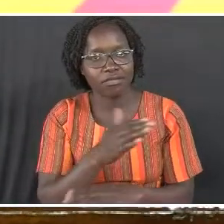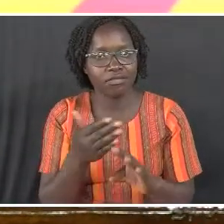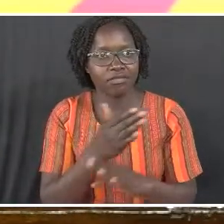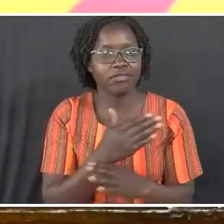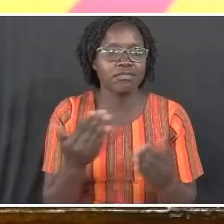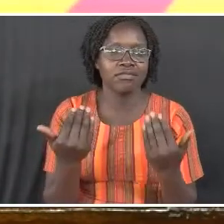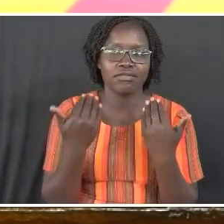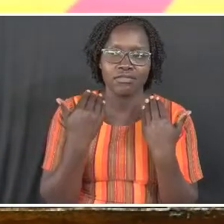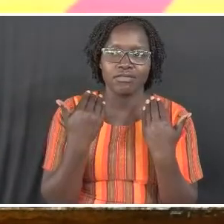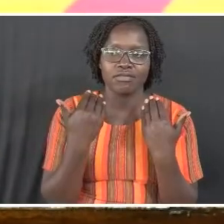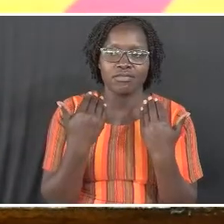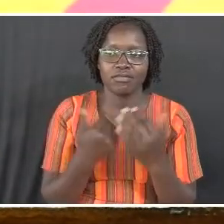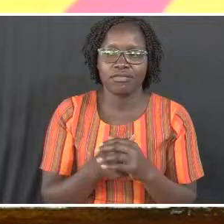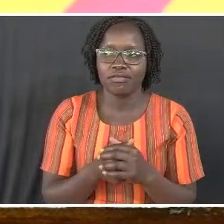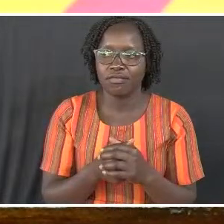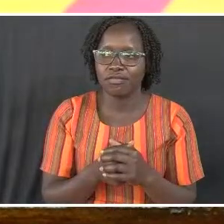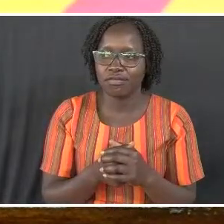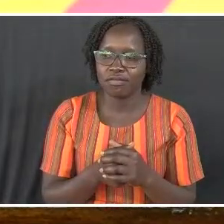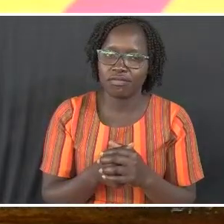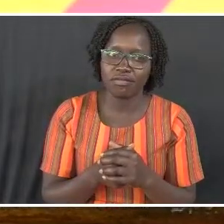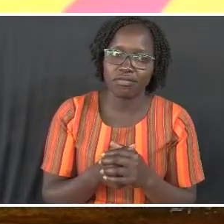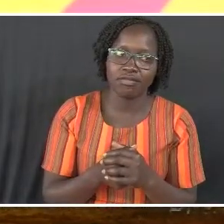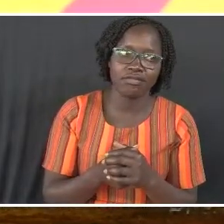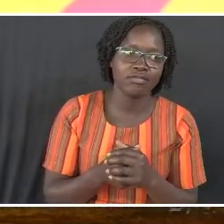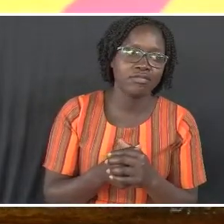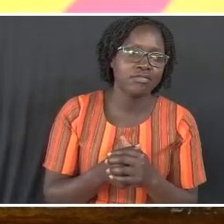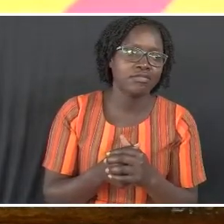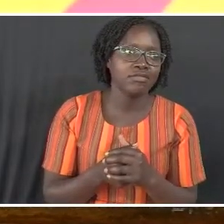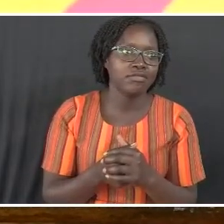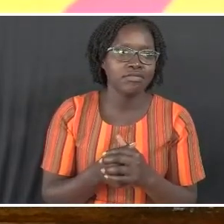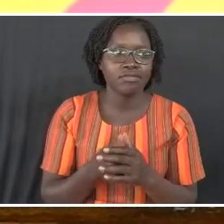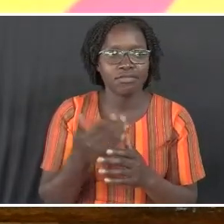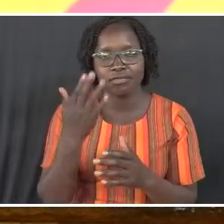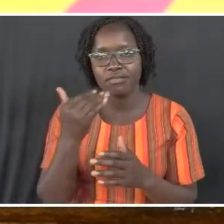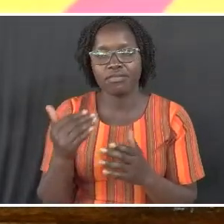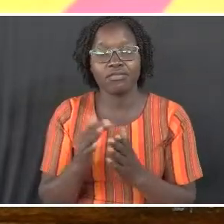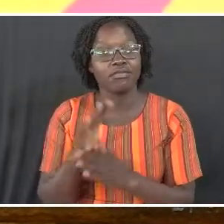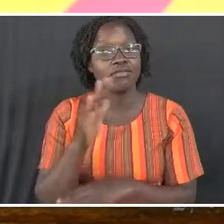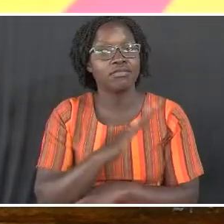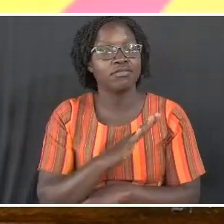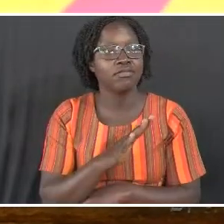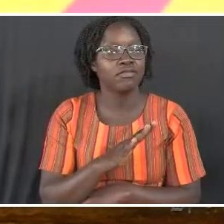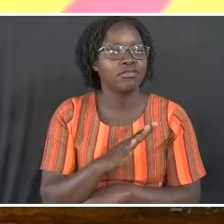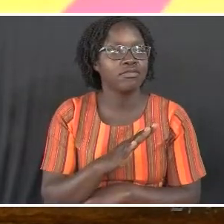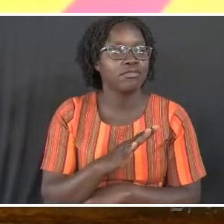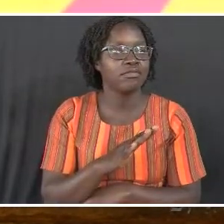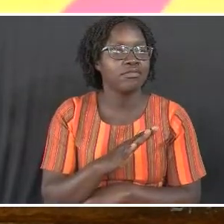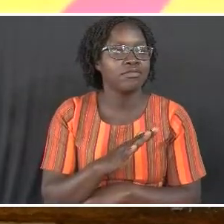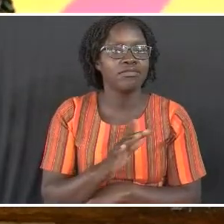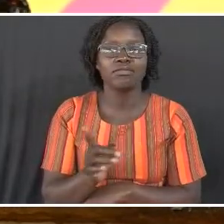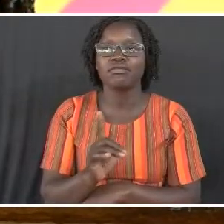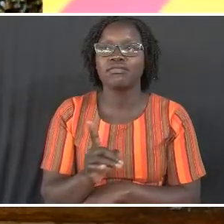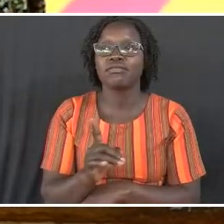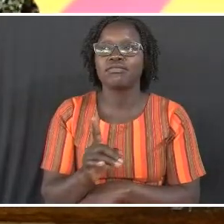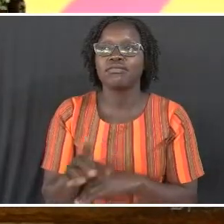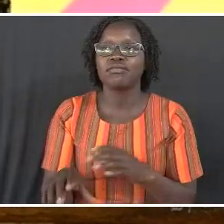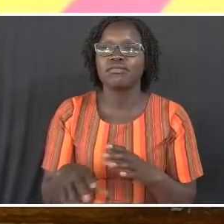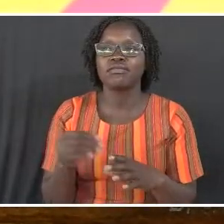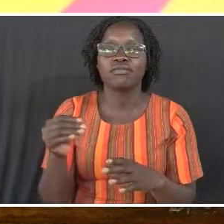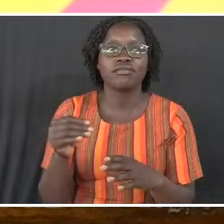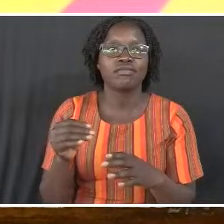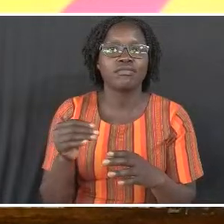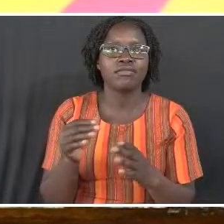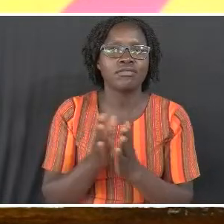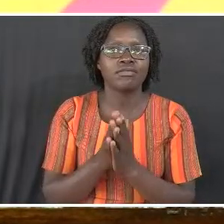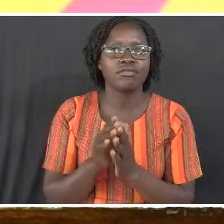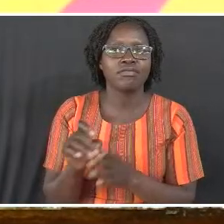you go to sleep. You're supposed again to brush. Because again, in the evening, that's when you'll find that most